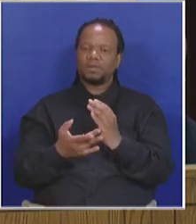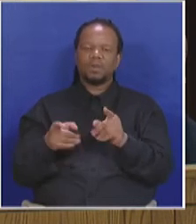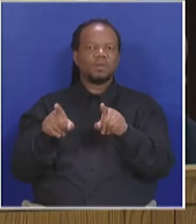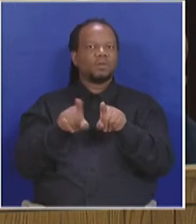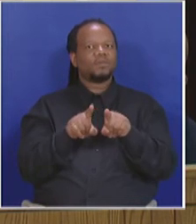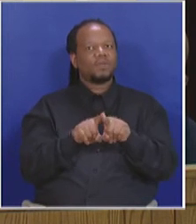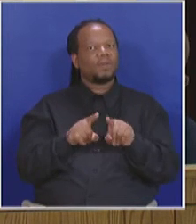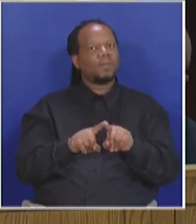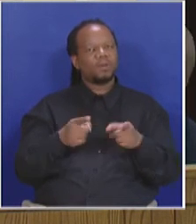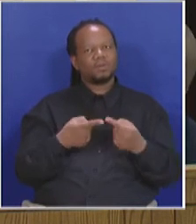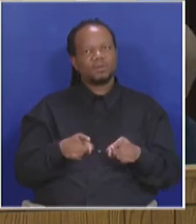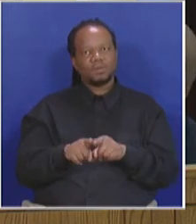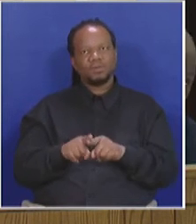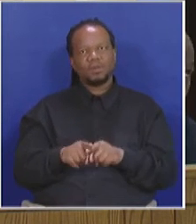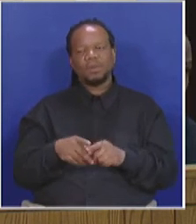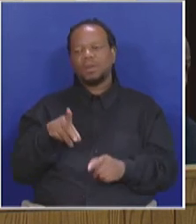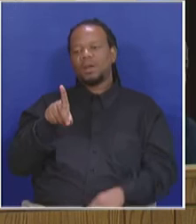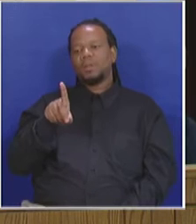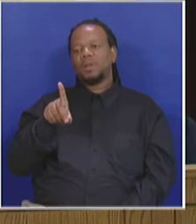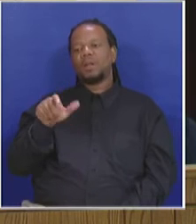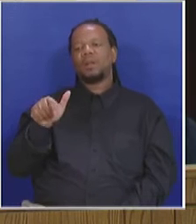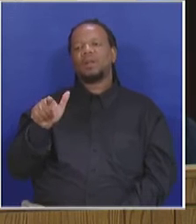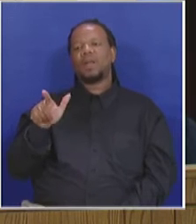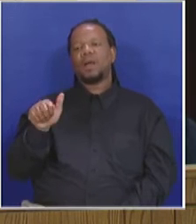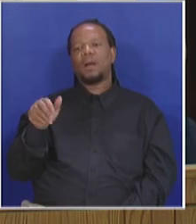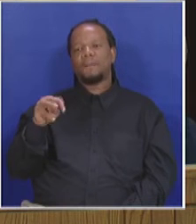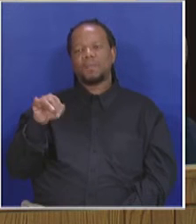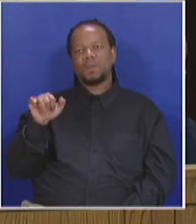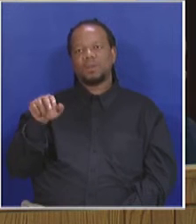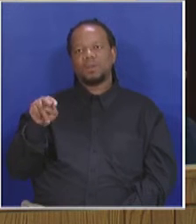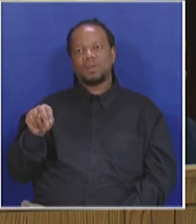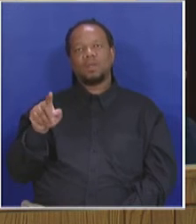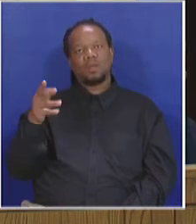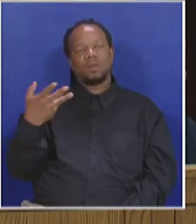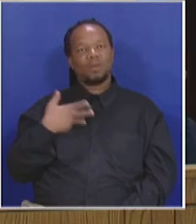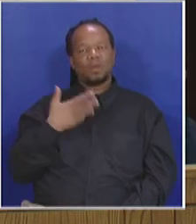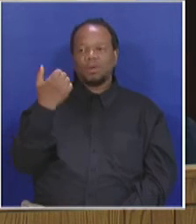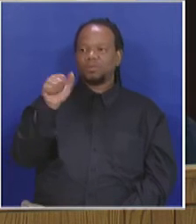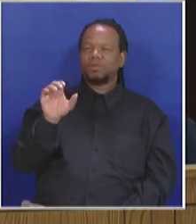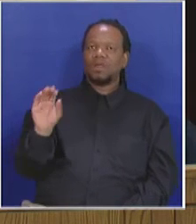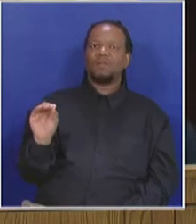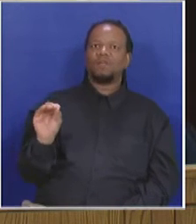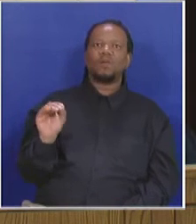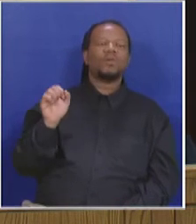thing, Honorable Dlamini. I now want to put that motion. Is there any objection to that motion?